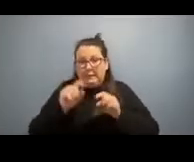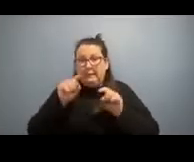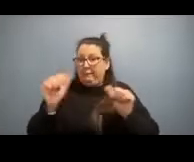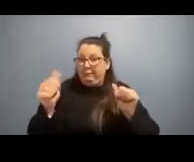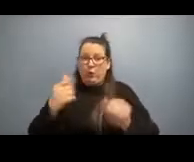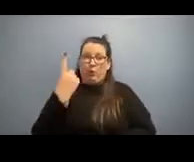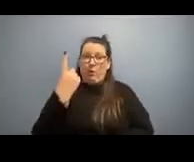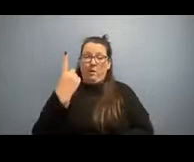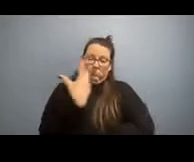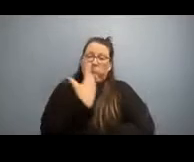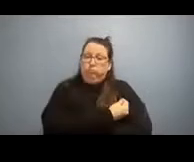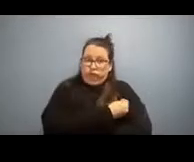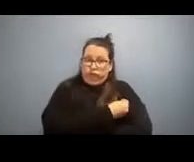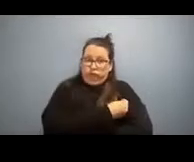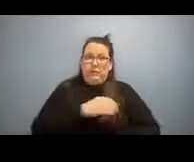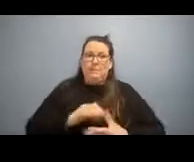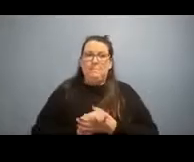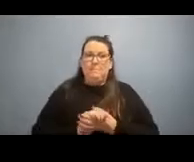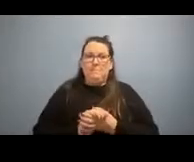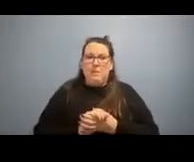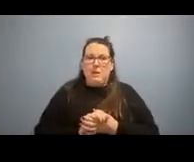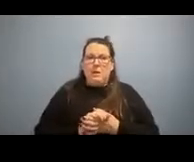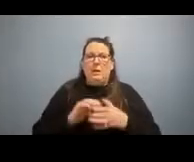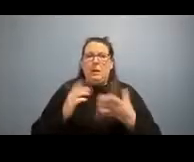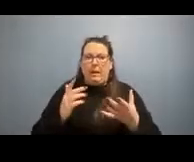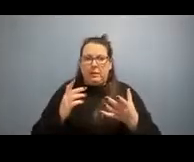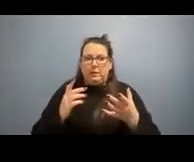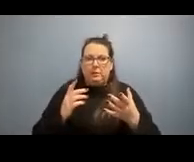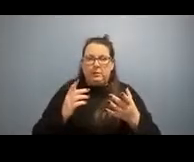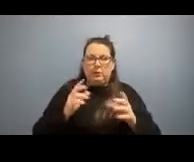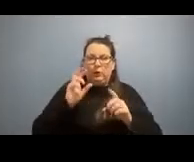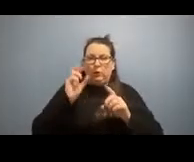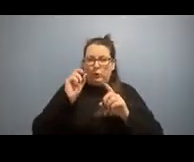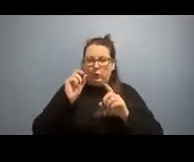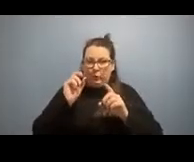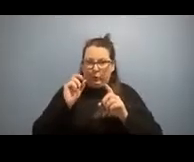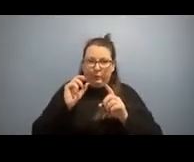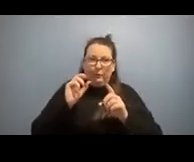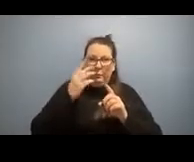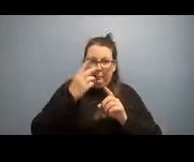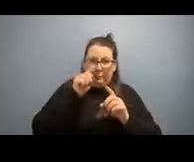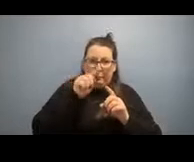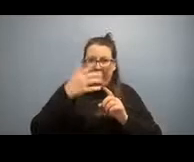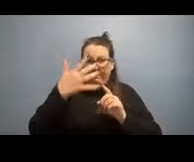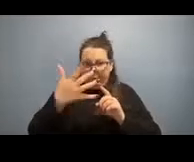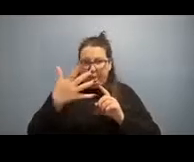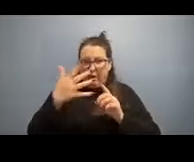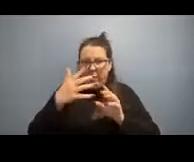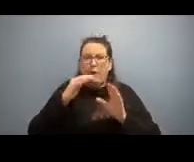these, 12.5% have received both doses. In the age population, 25% have been fully